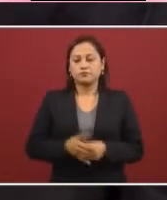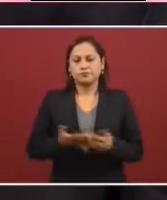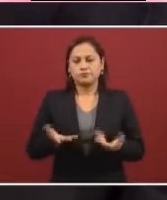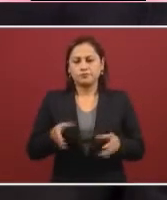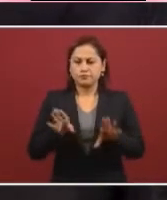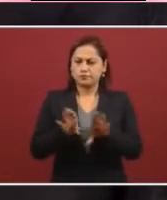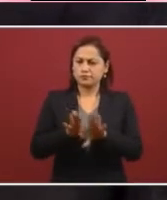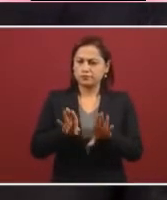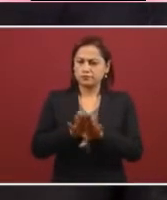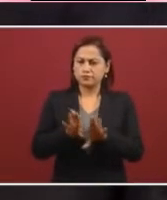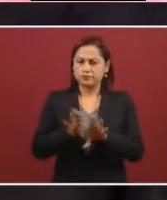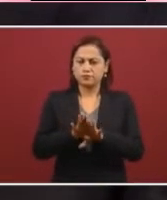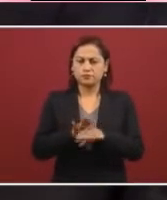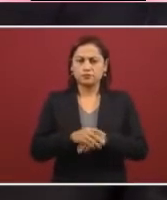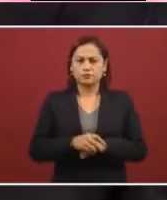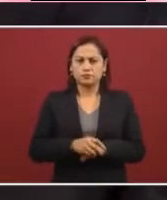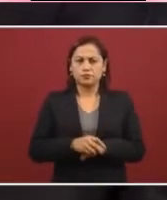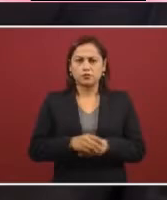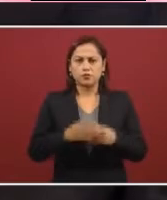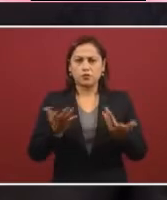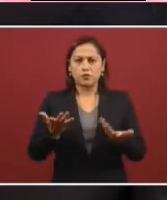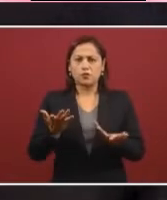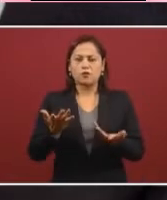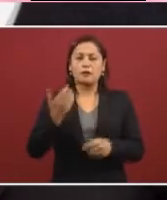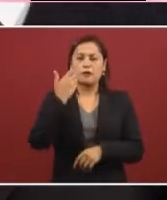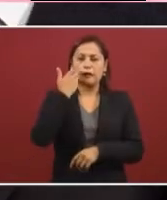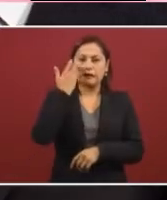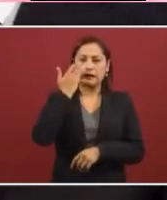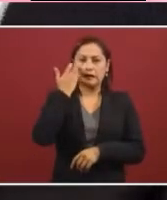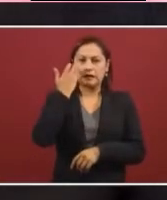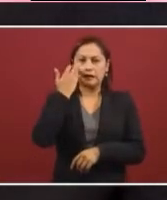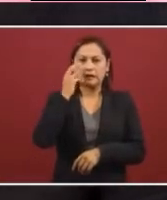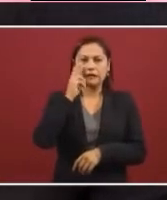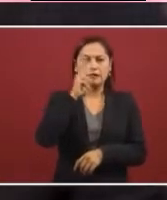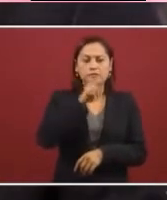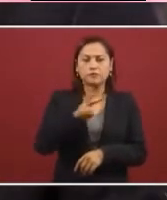for the money for the youth.